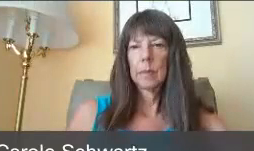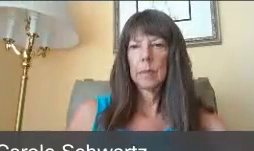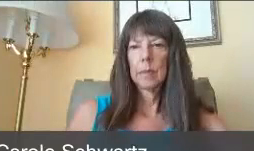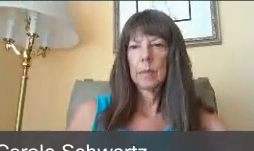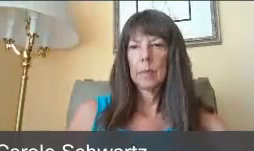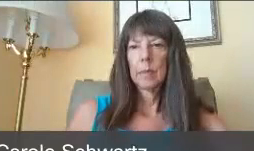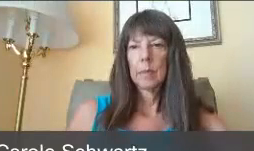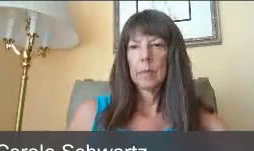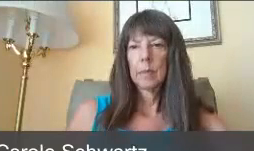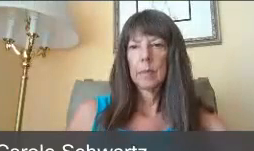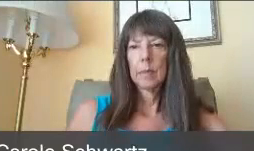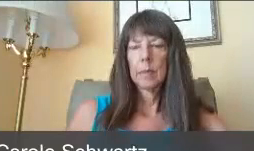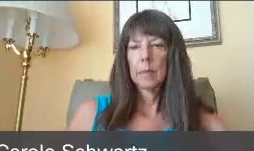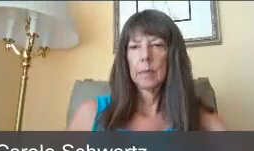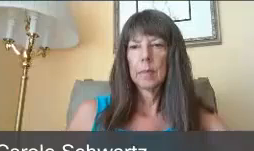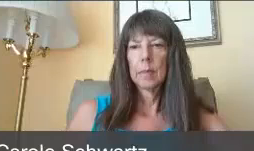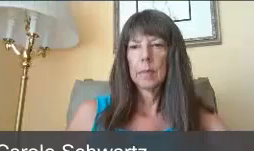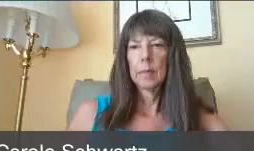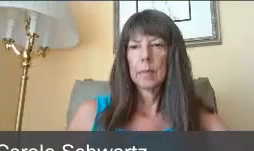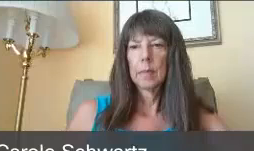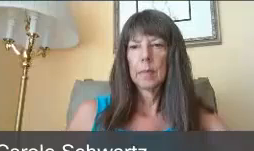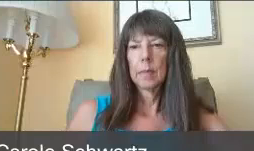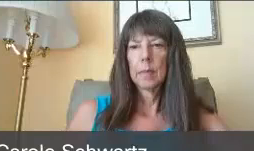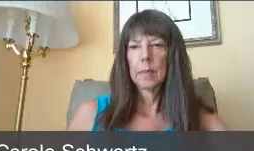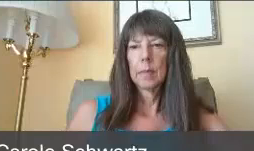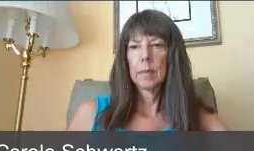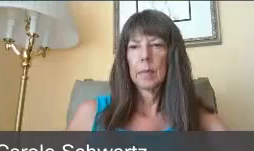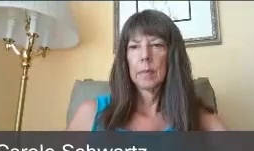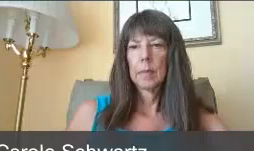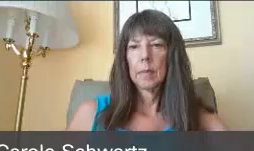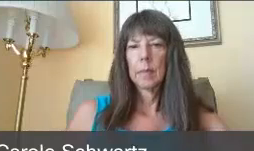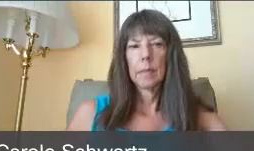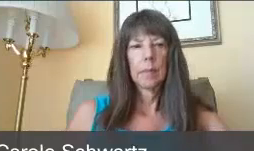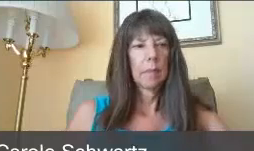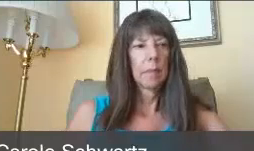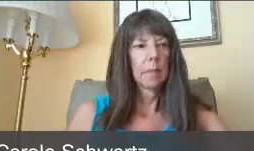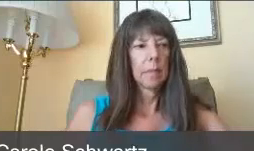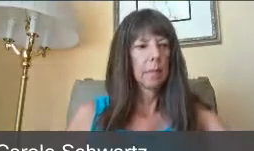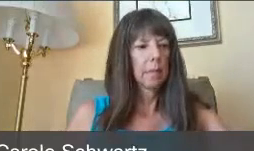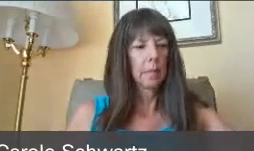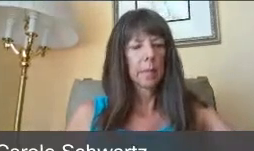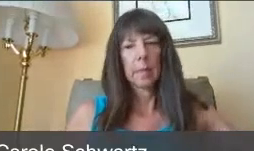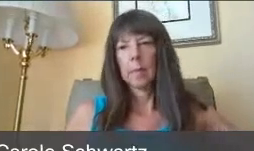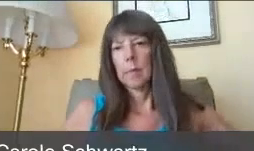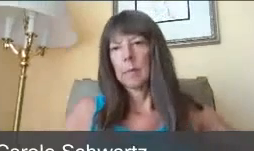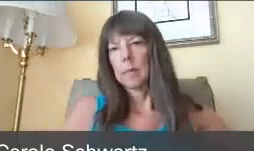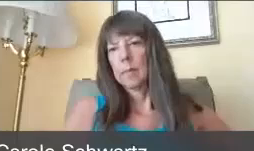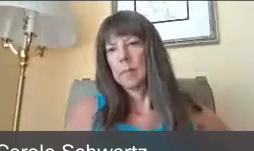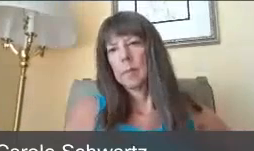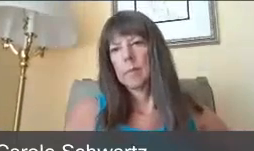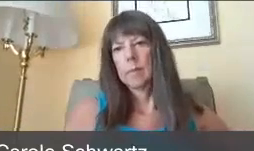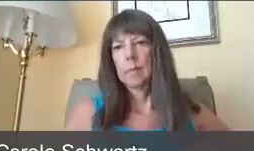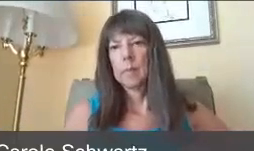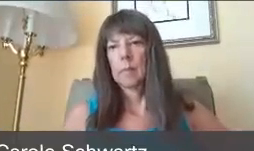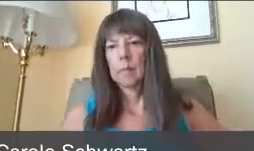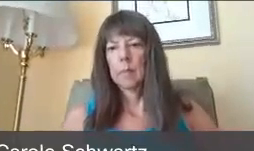topmost 90% was educating future care practitioners. We've not had a dropout of our patients